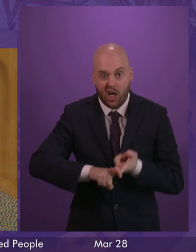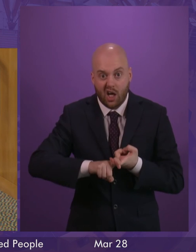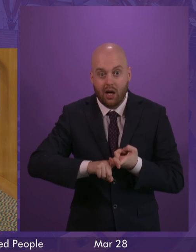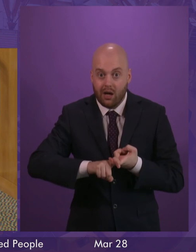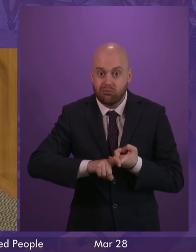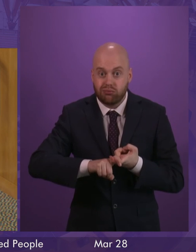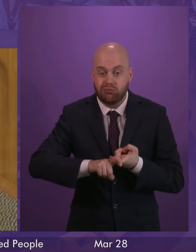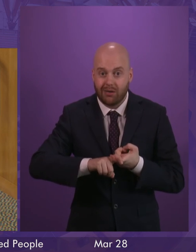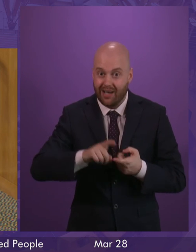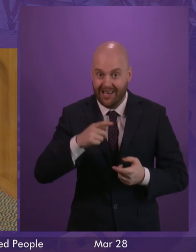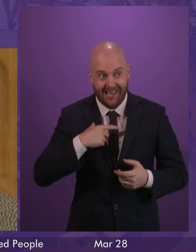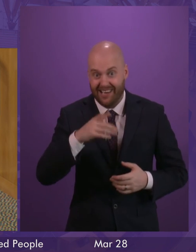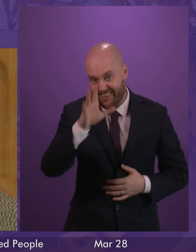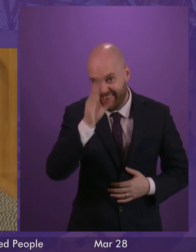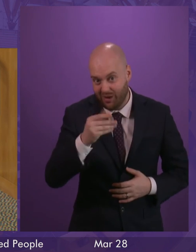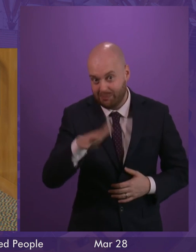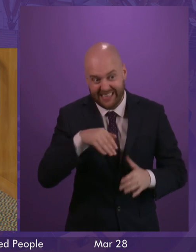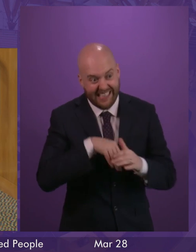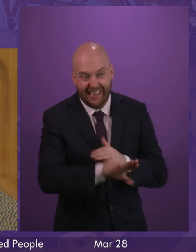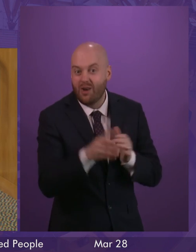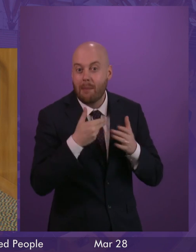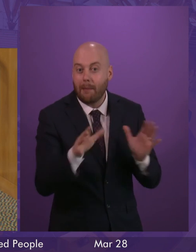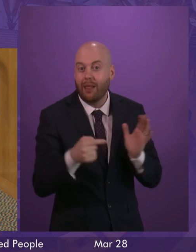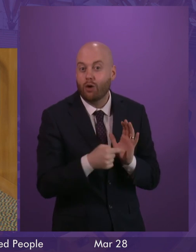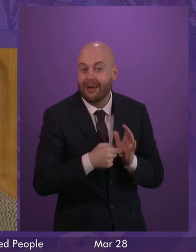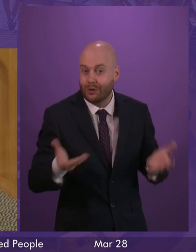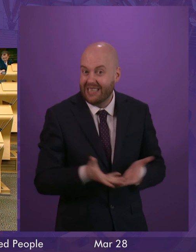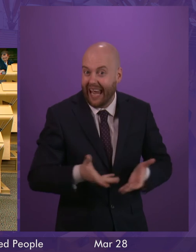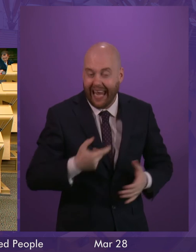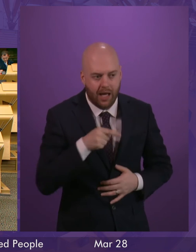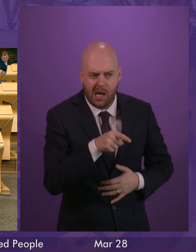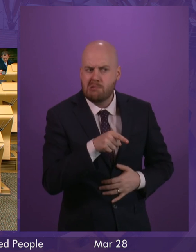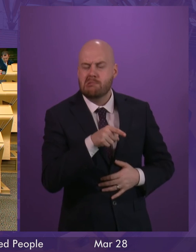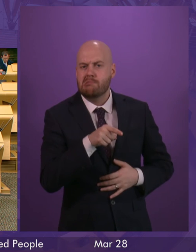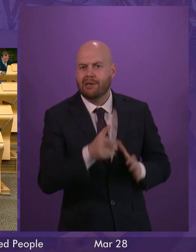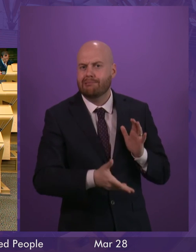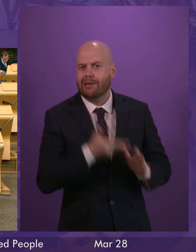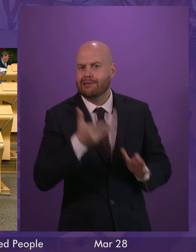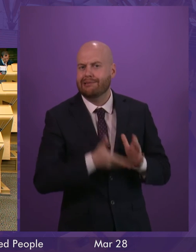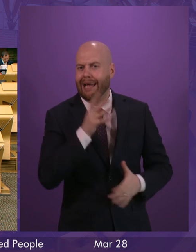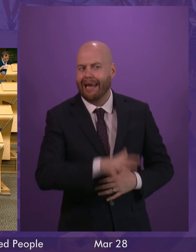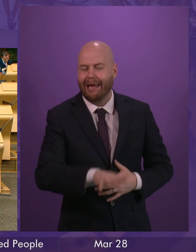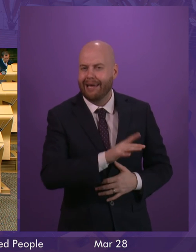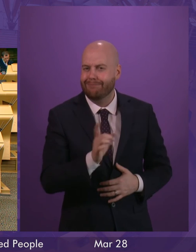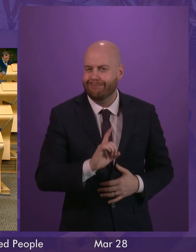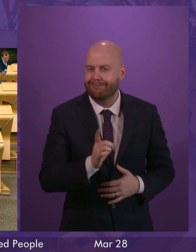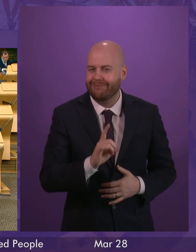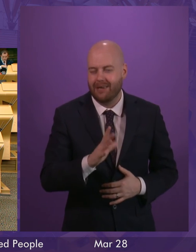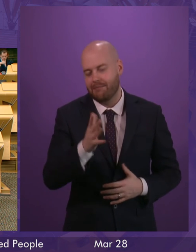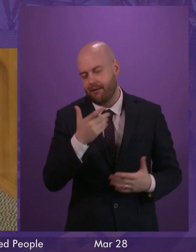admit, I went into the public toilet today and thought, ooh, you know. And we laughingly discussed yesterday whether we should test